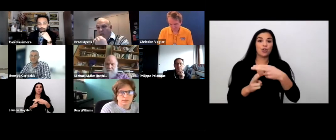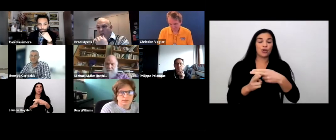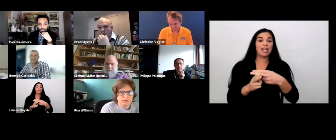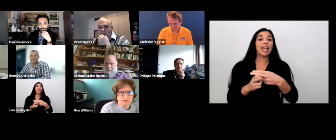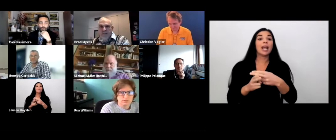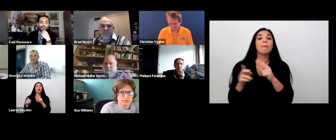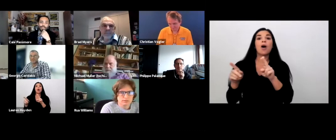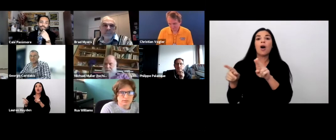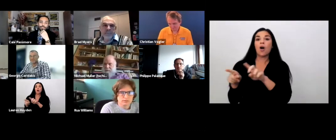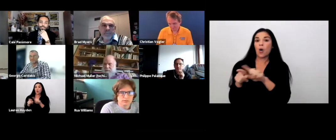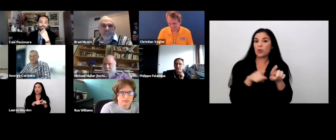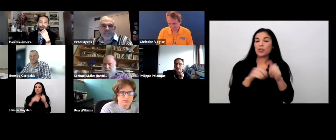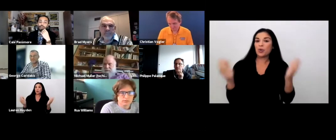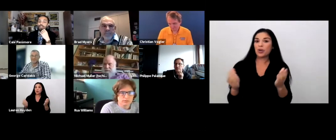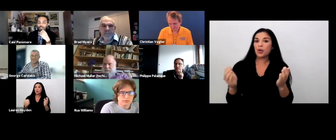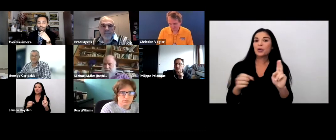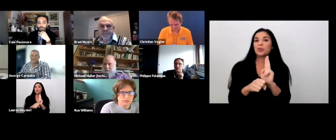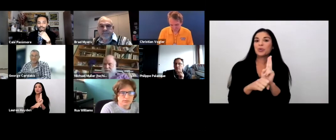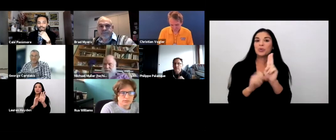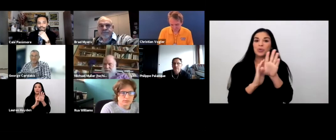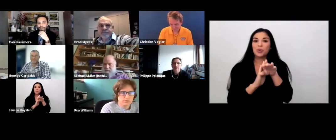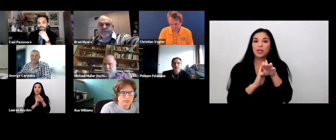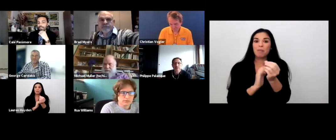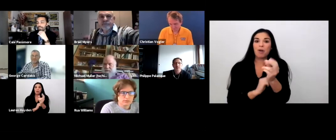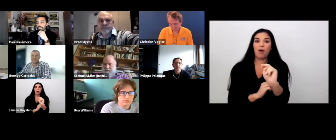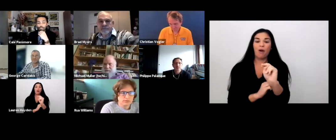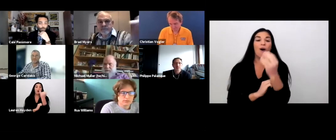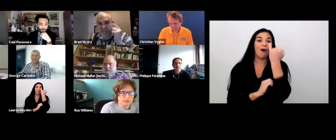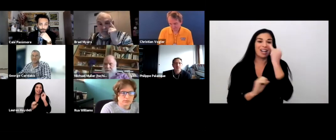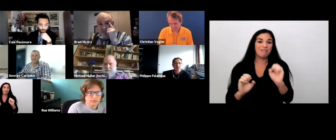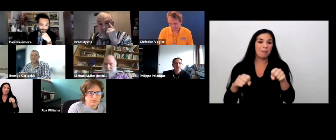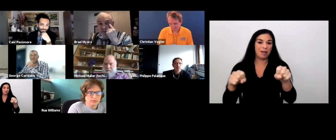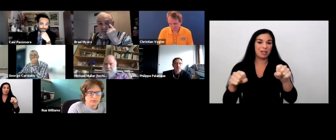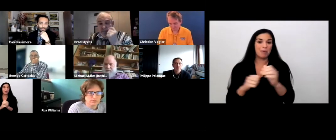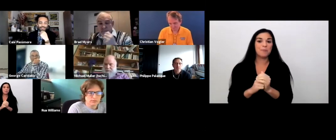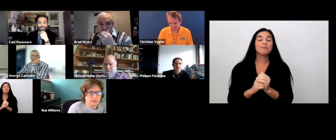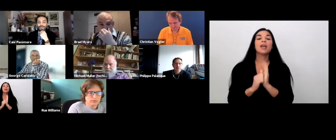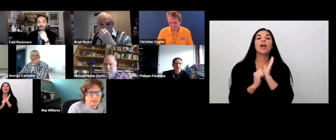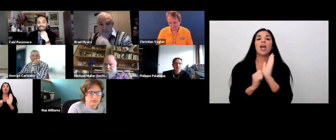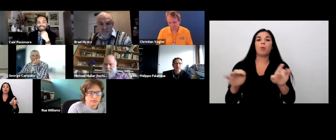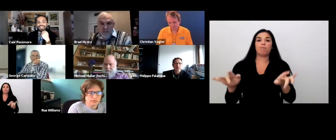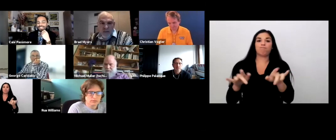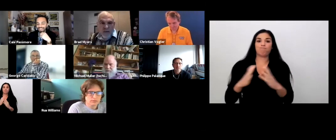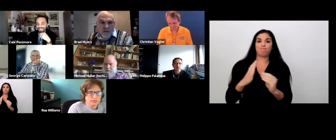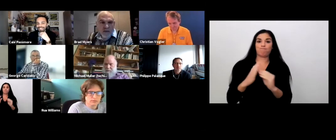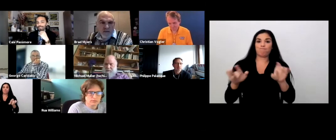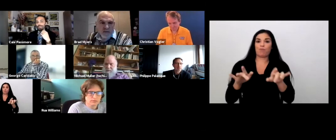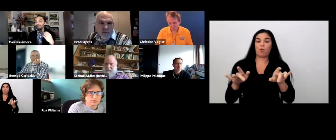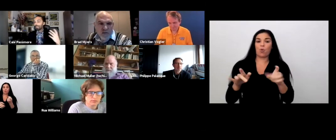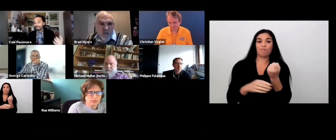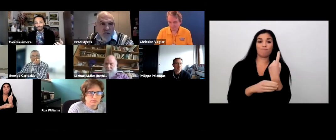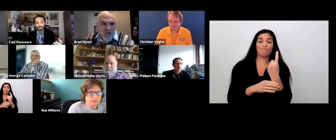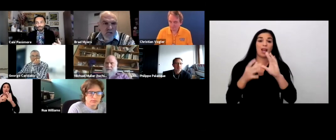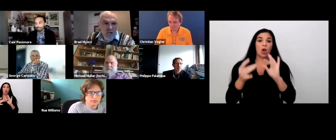if possible for ease of comprehension and lip reading. The session will be recorded, so keep your comments concise. That's also